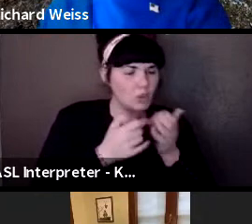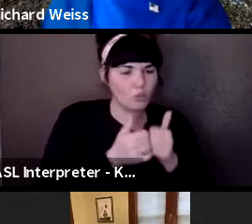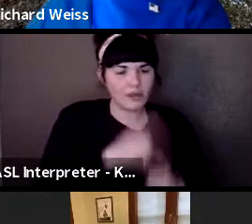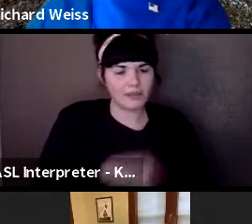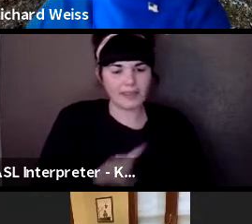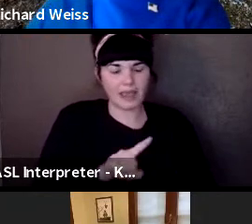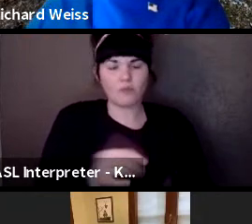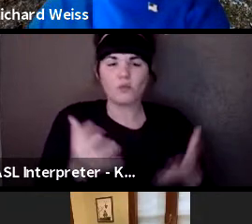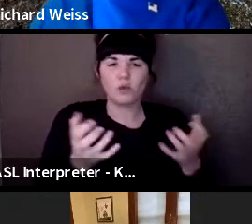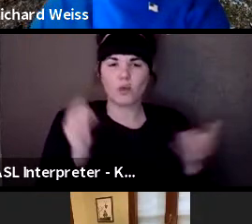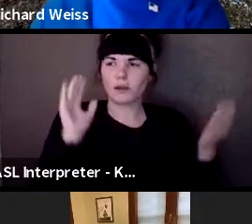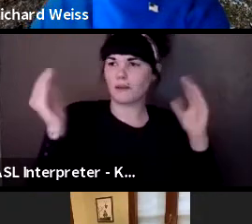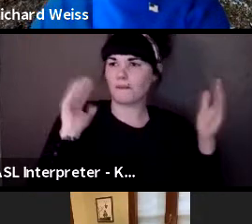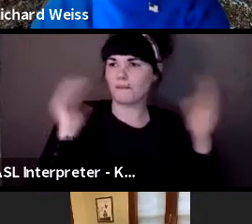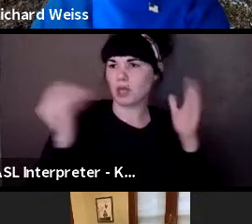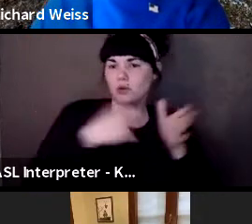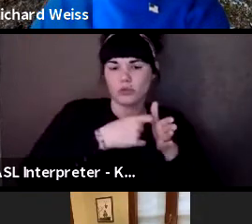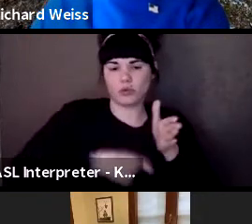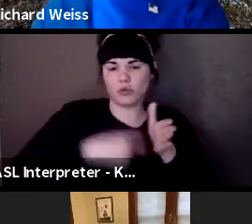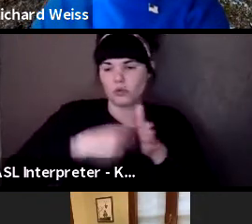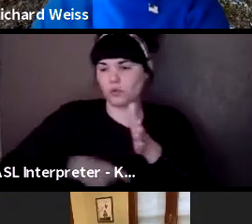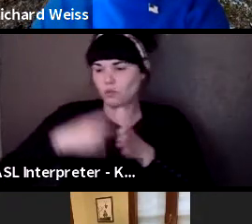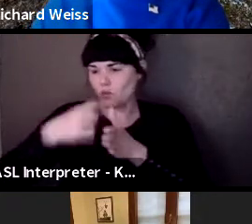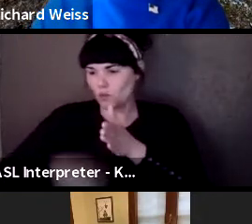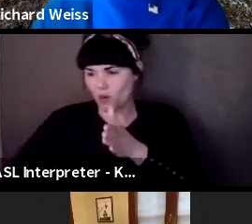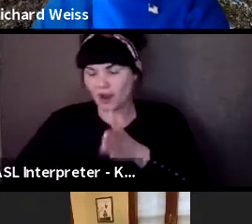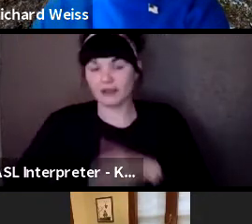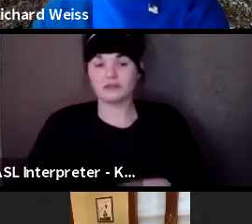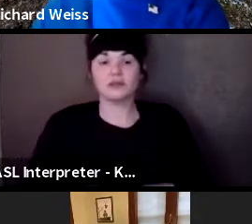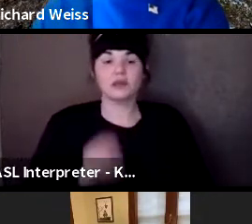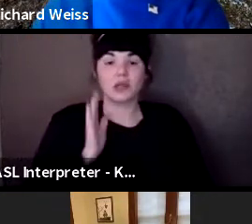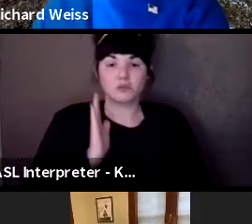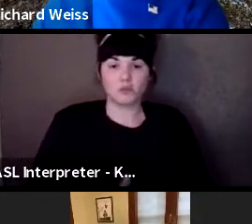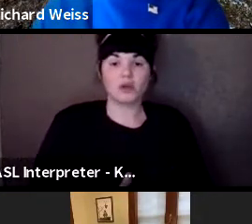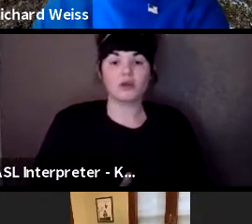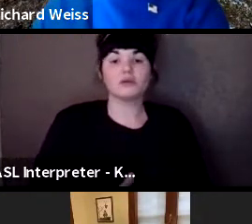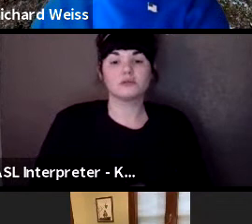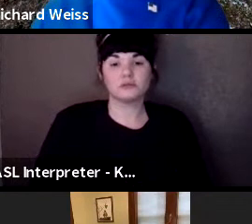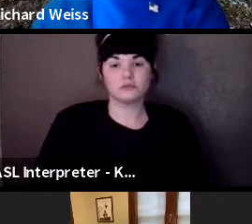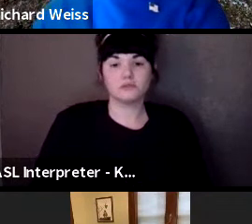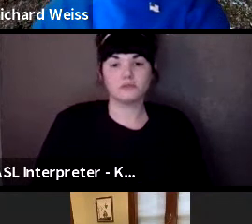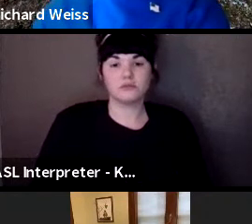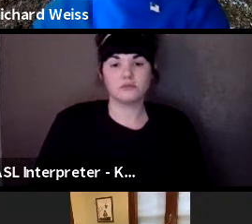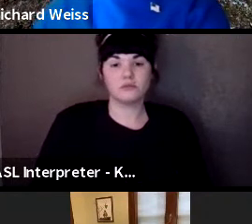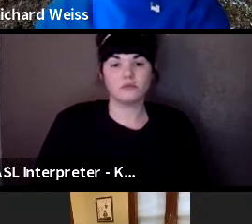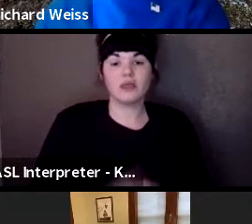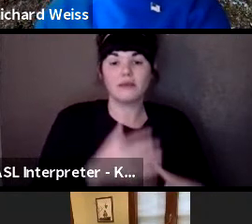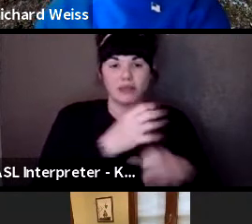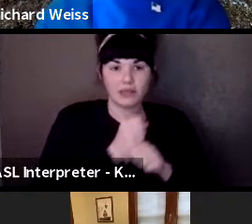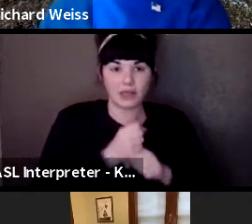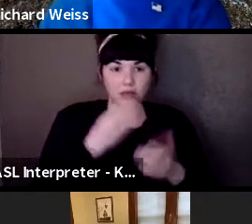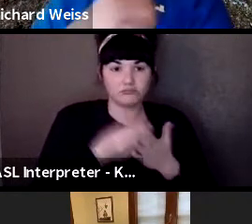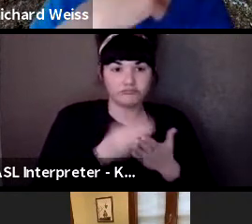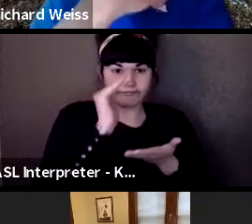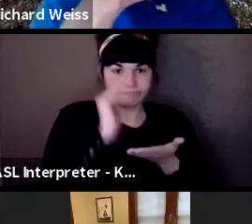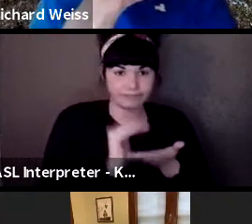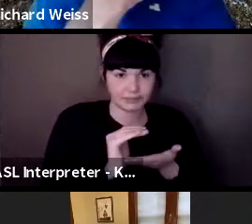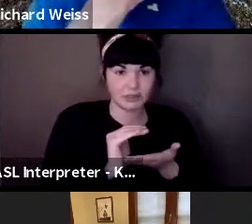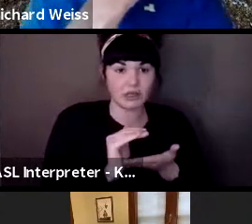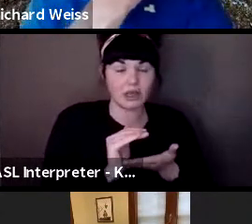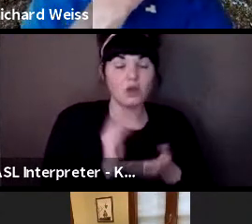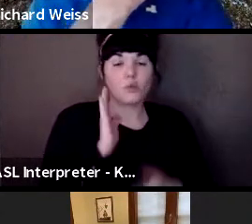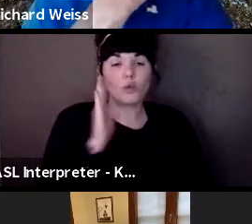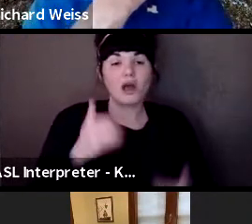facilities, or even less for volume discount. And that would be the motion that's coming before you a little bit later